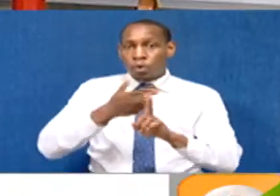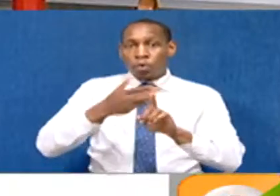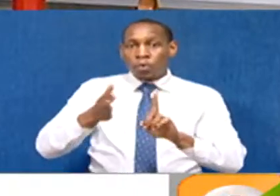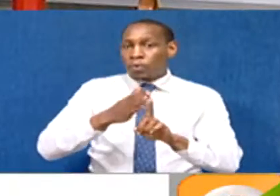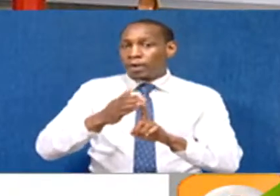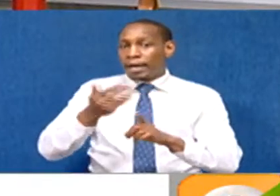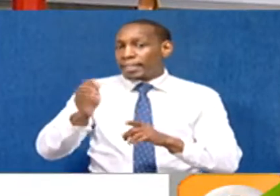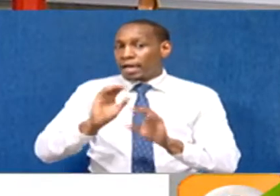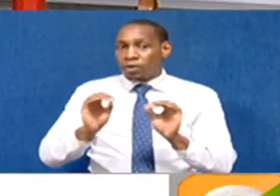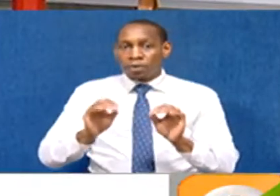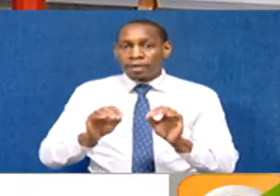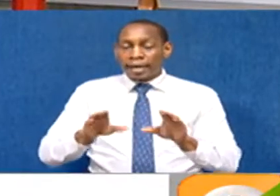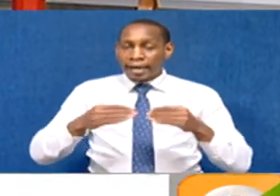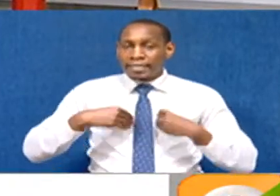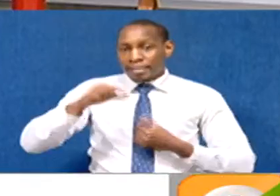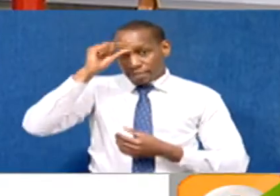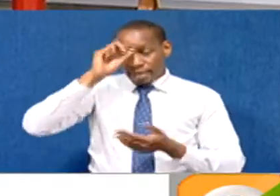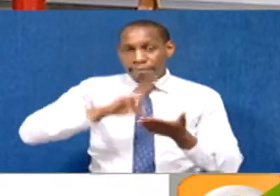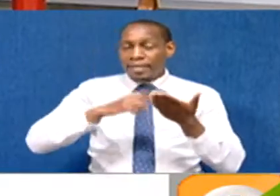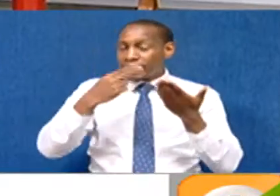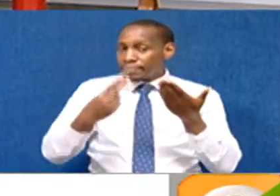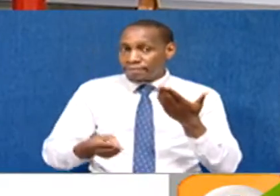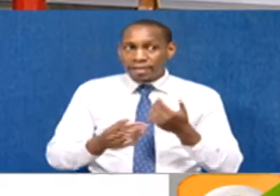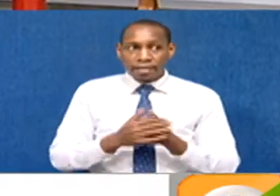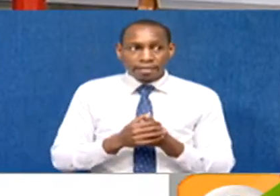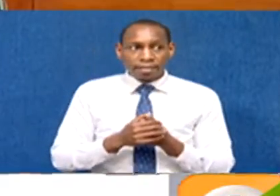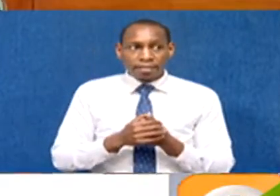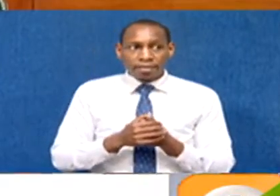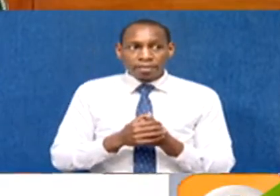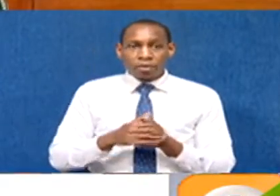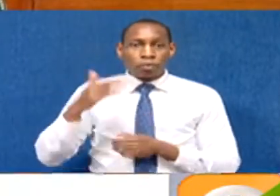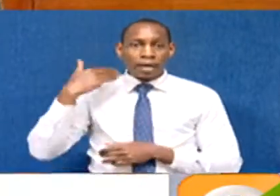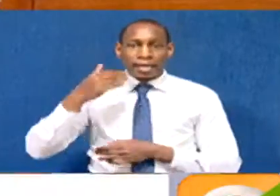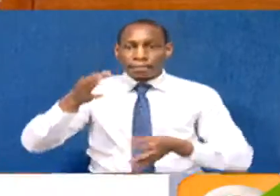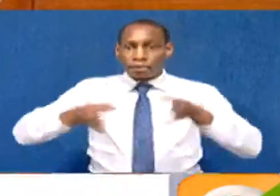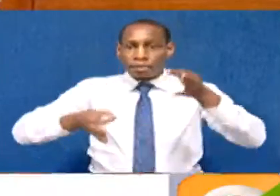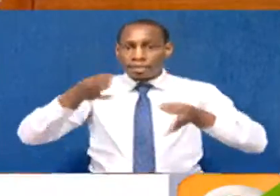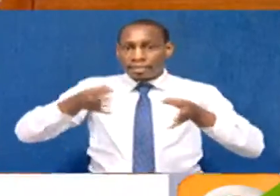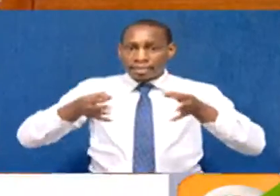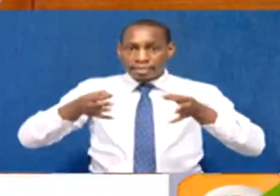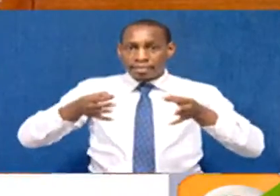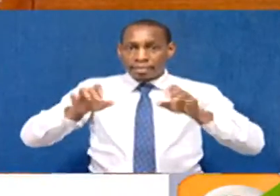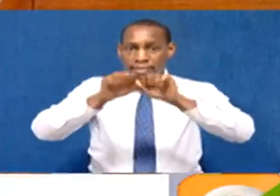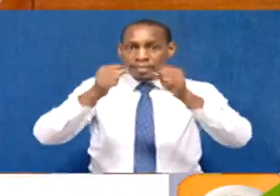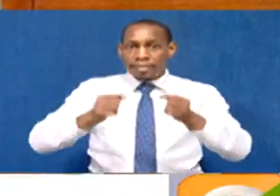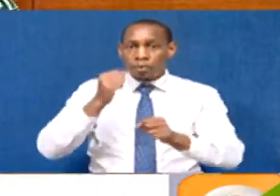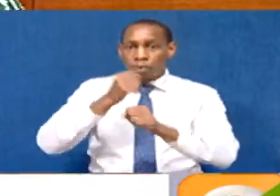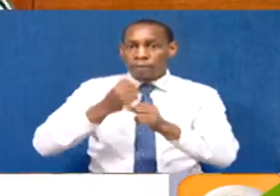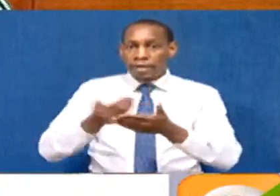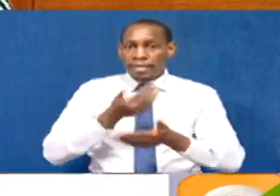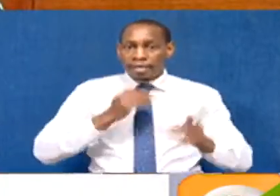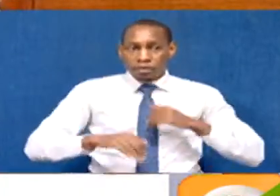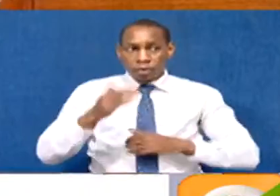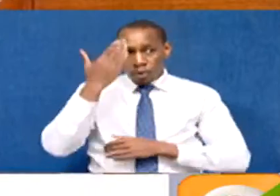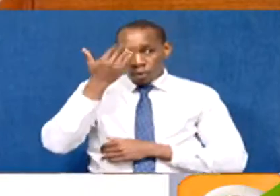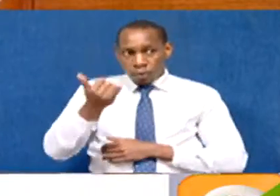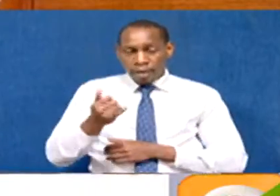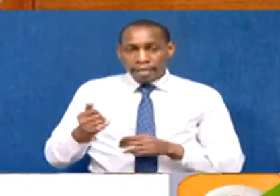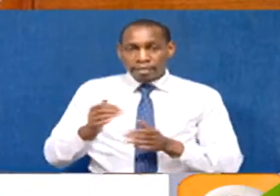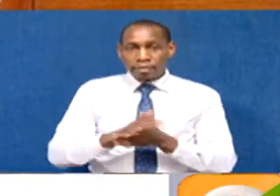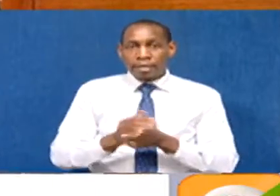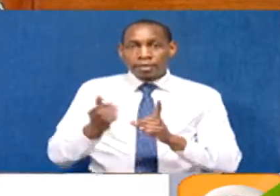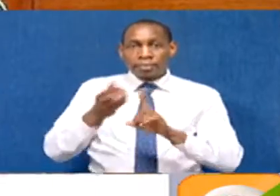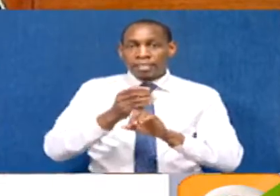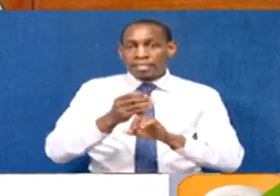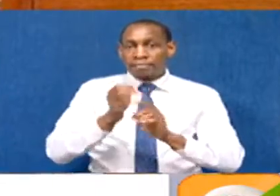even accept that this government has failed, certainly on the criminal justice system, the fight against corruption. Why have we not achieved,